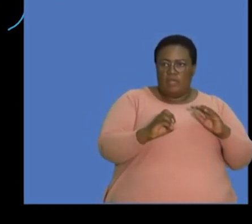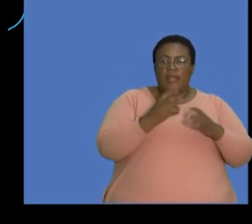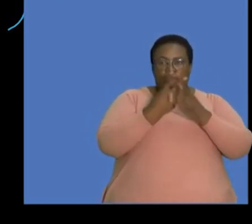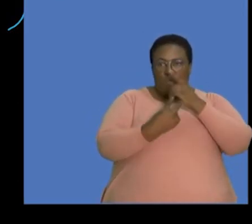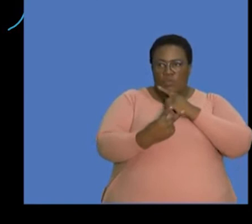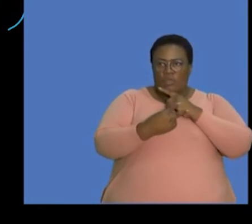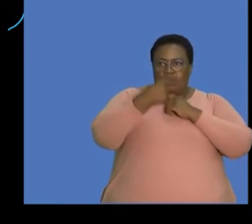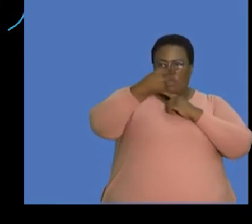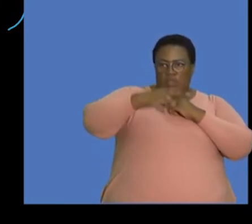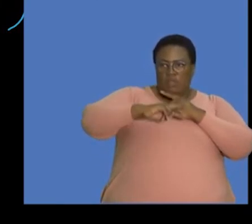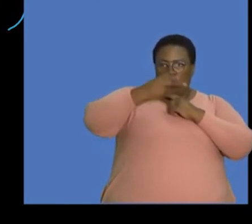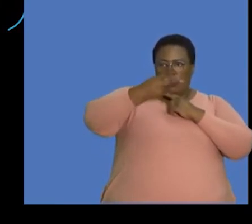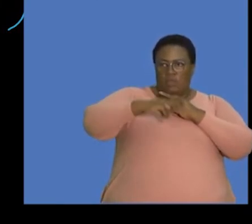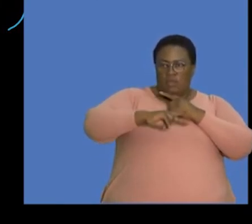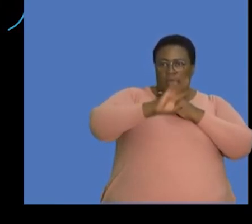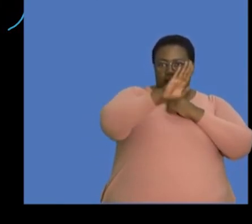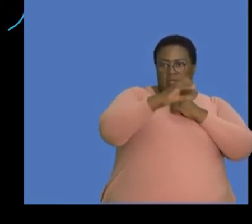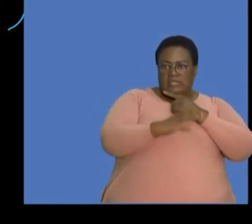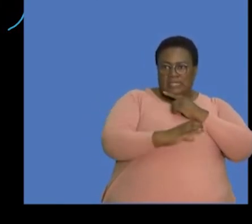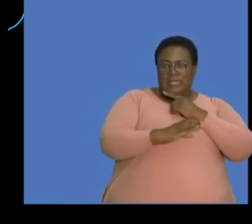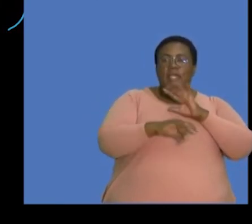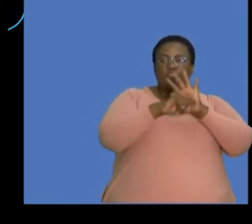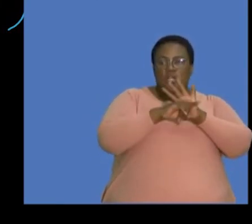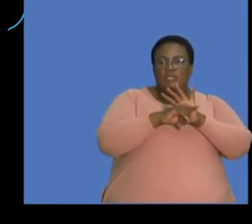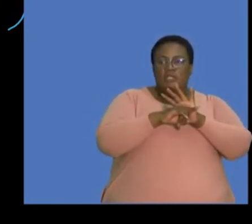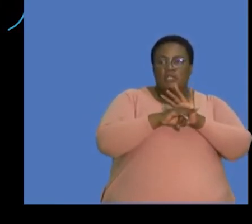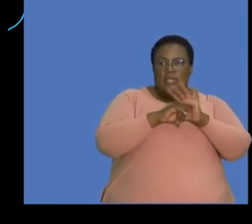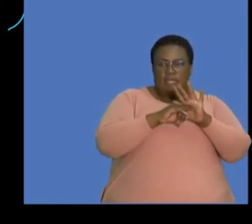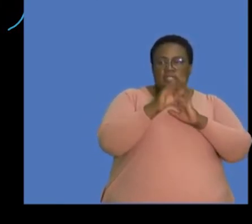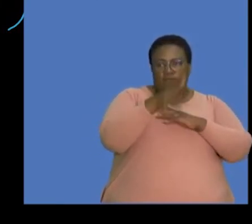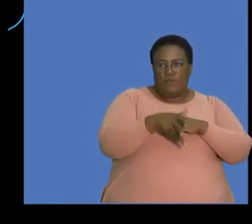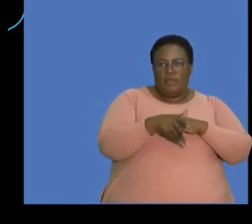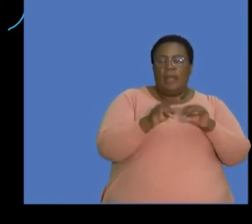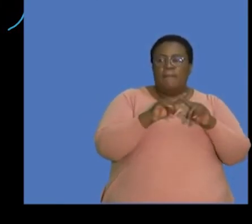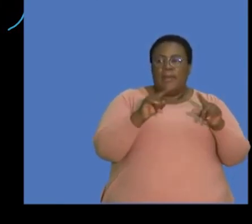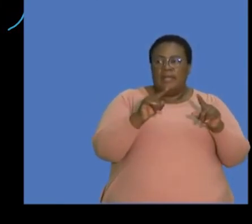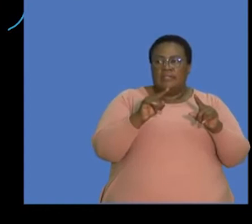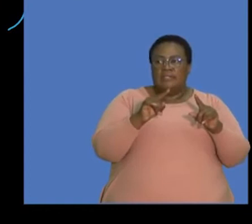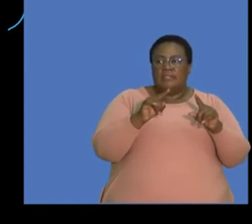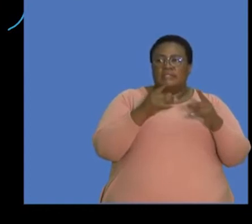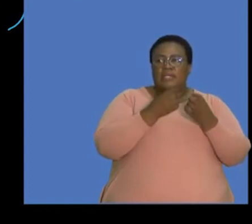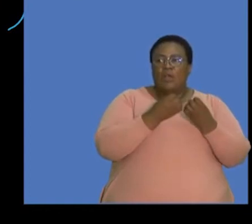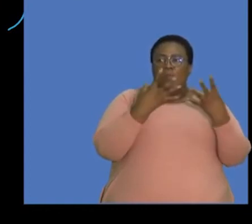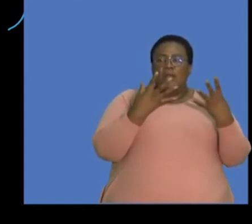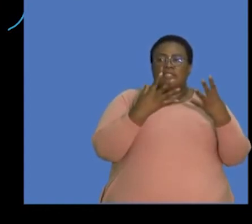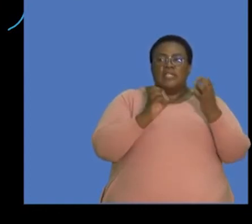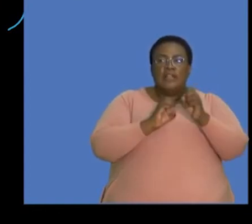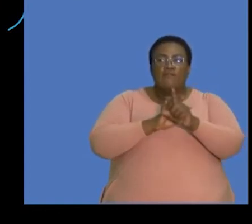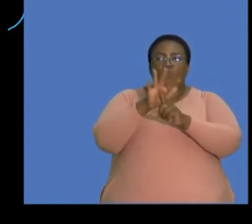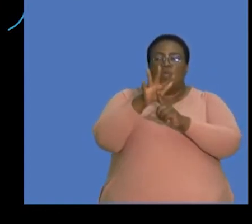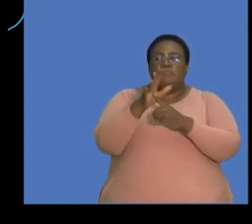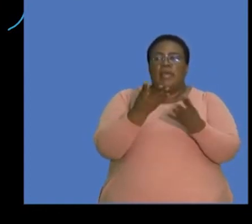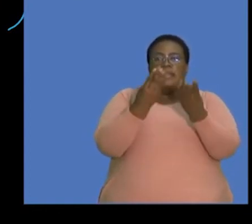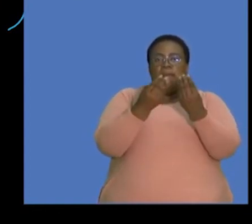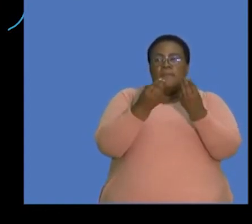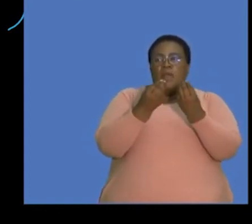electrons, in both cases the charge will actually be negative, but the extent of the negative charge actually is